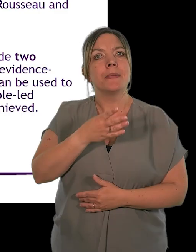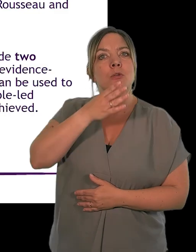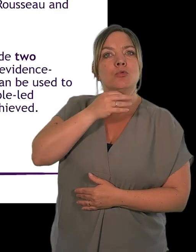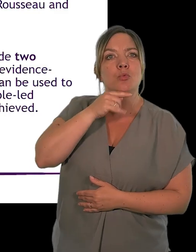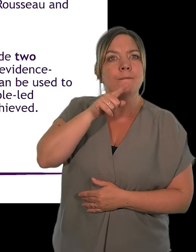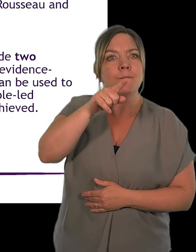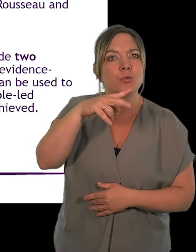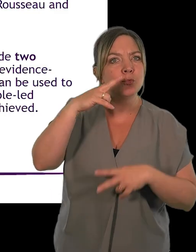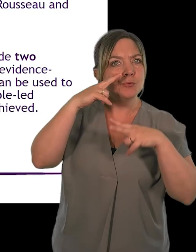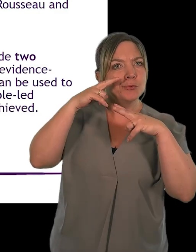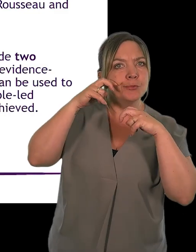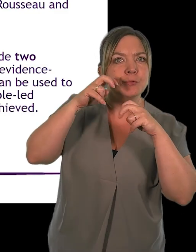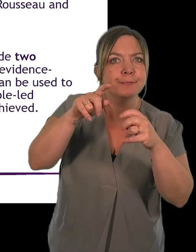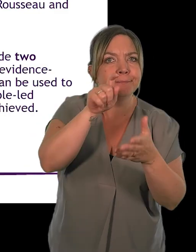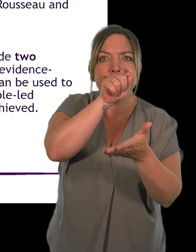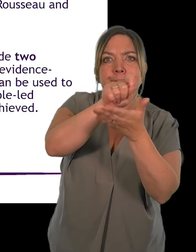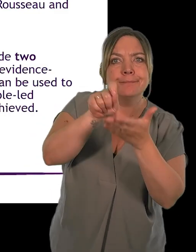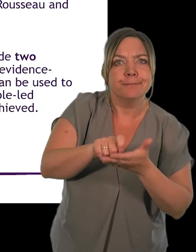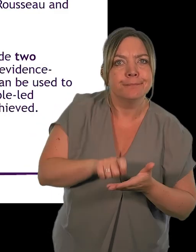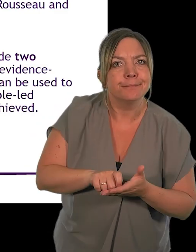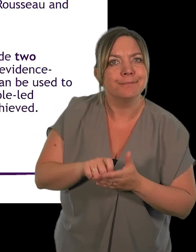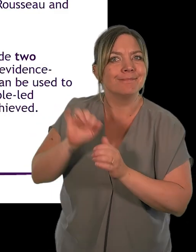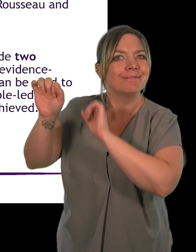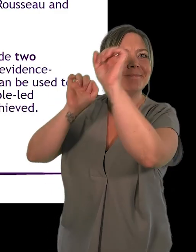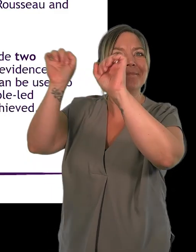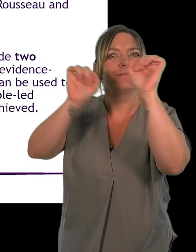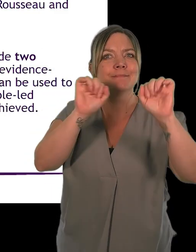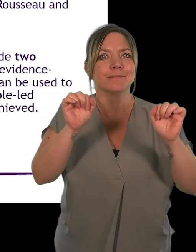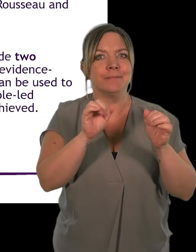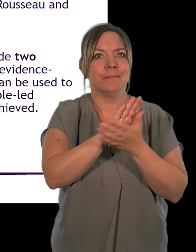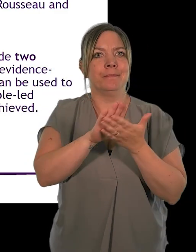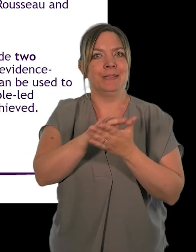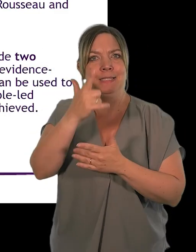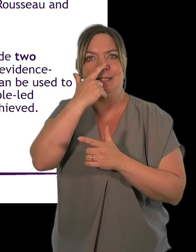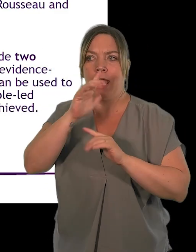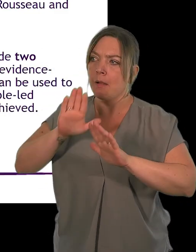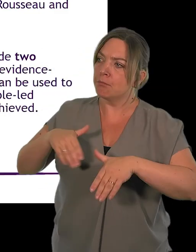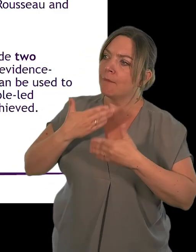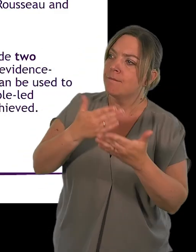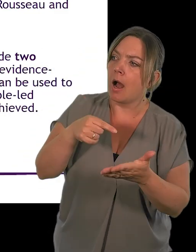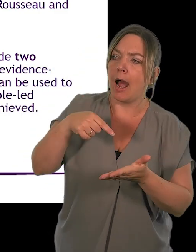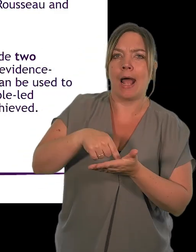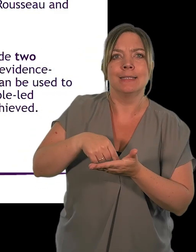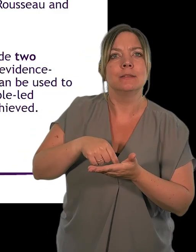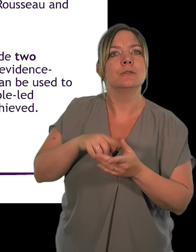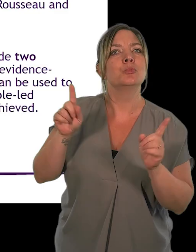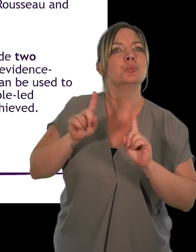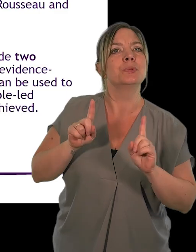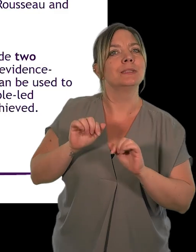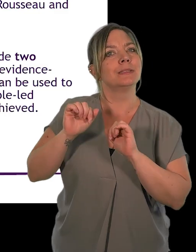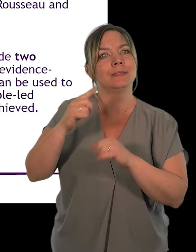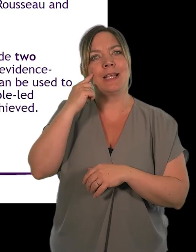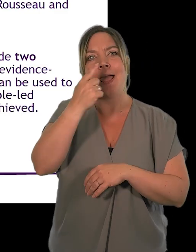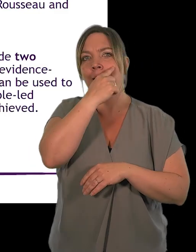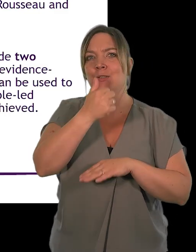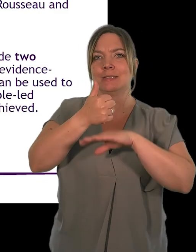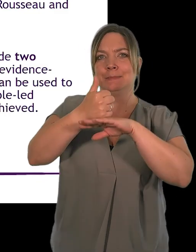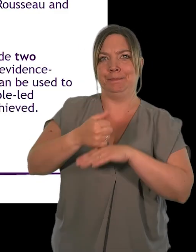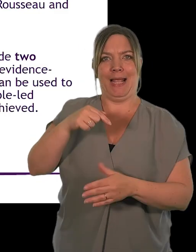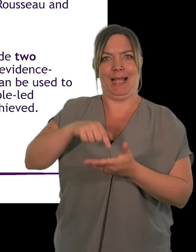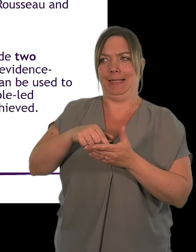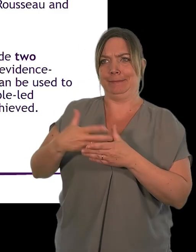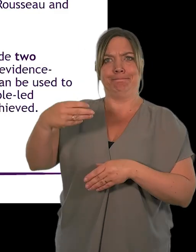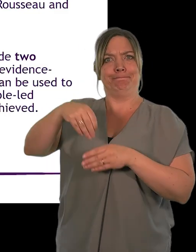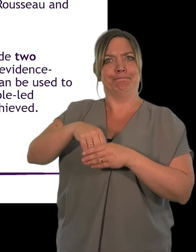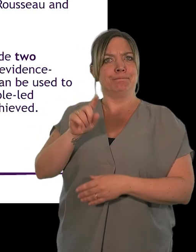evidence-based practice is, so you can then build your answer against the components or stages applied in